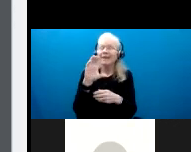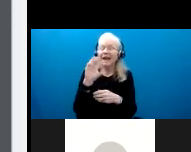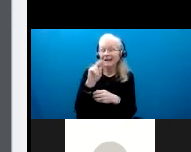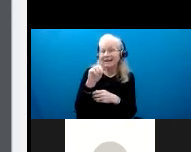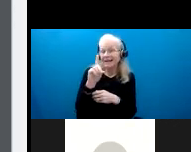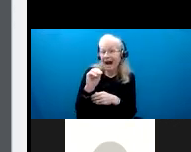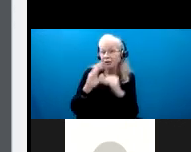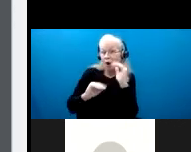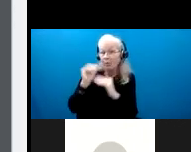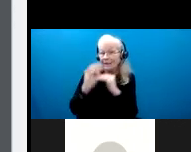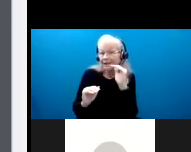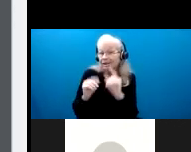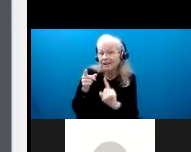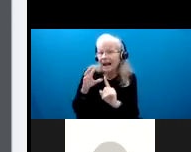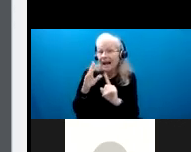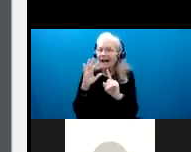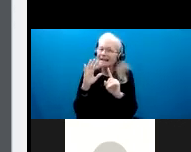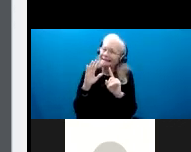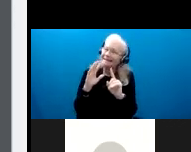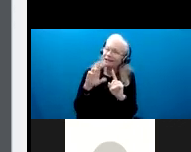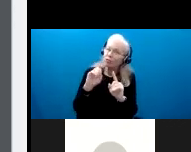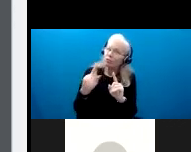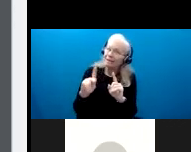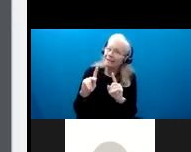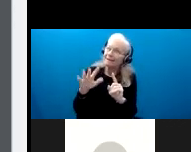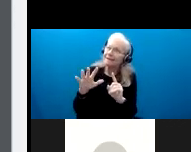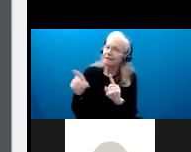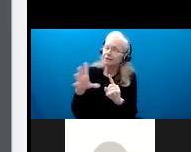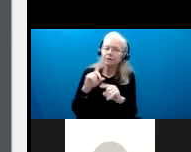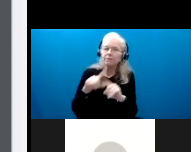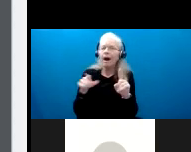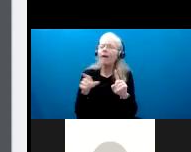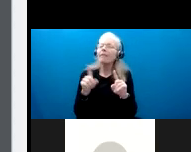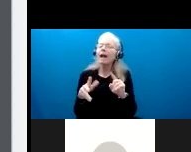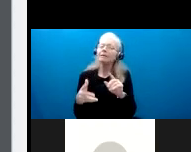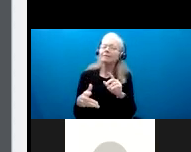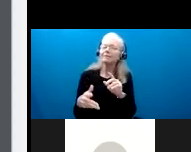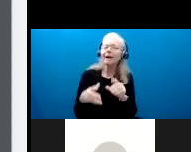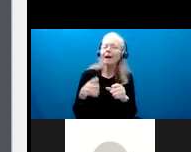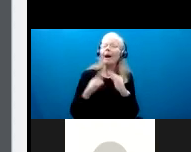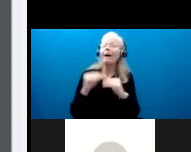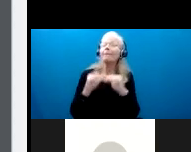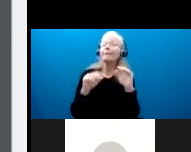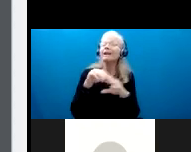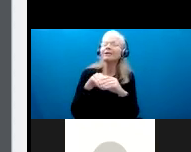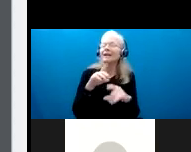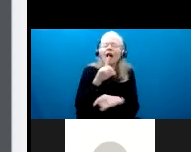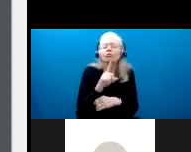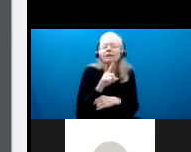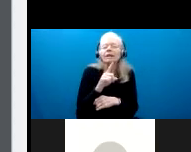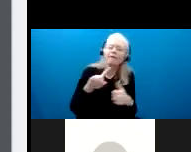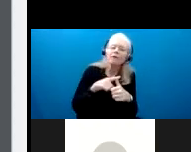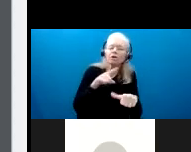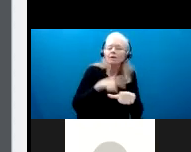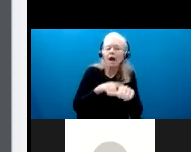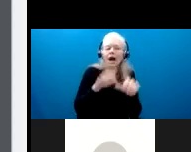during underwriting. And if you're trying to build something that's affordable to a first-time home buyer, it's just not the same model.